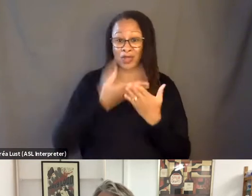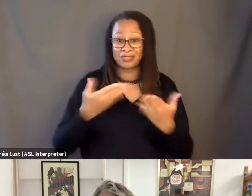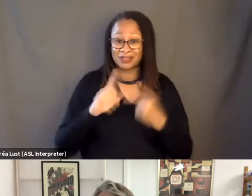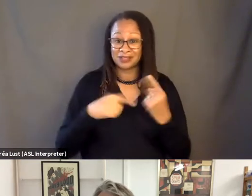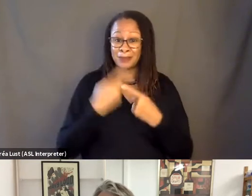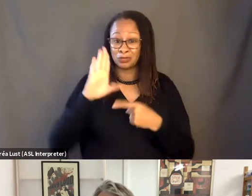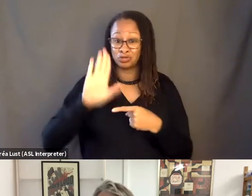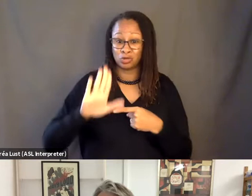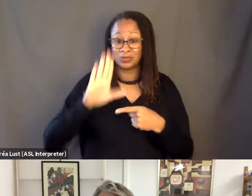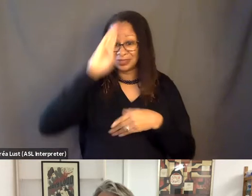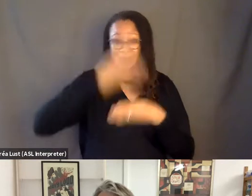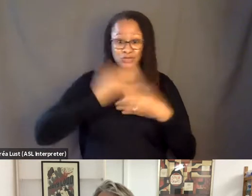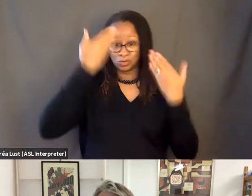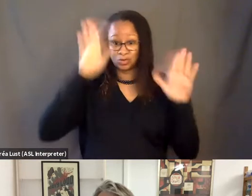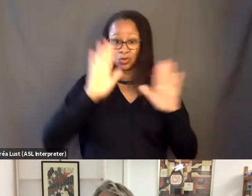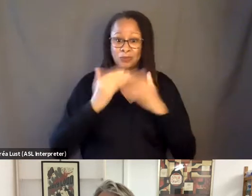know.